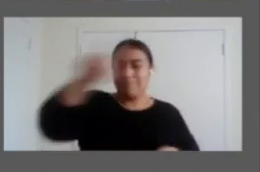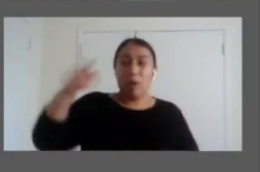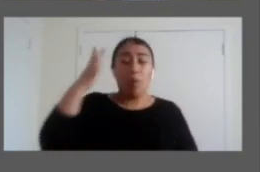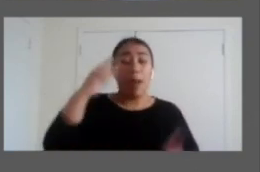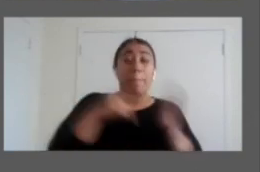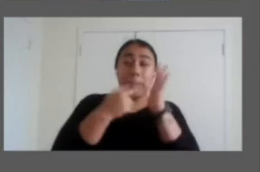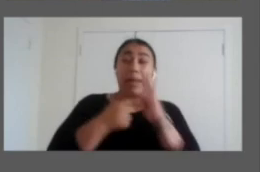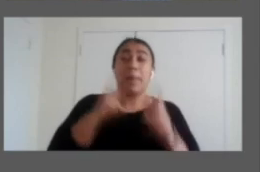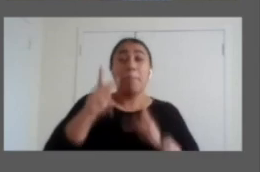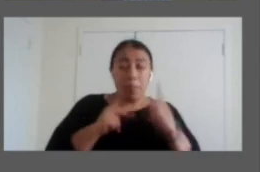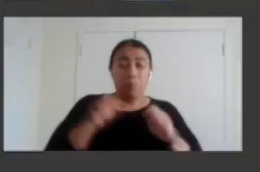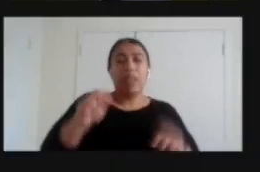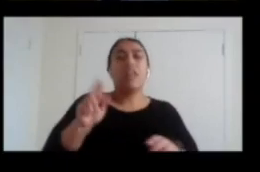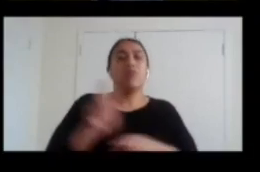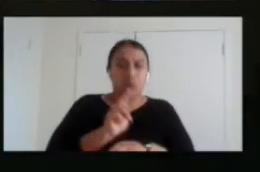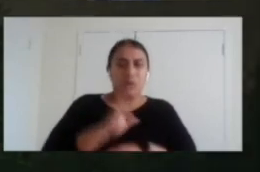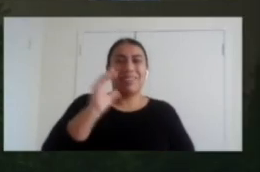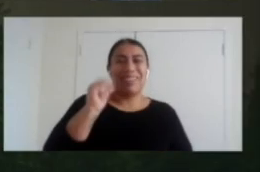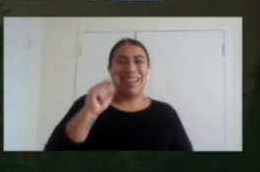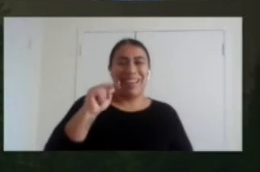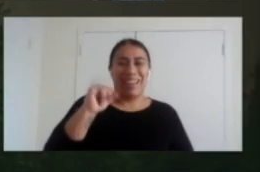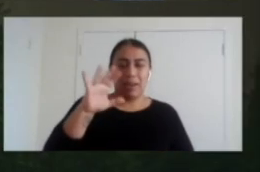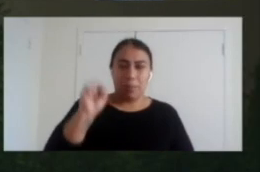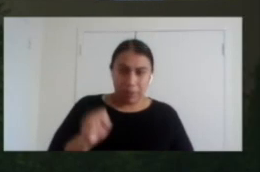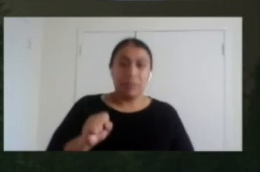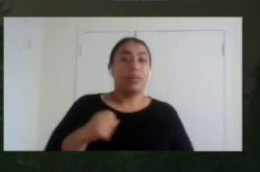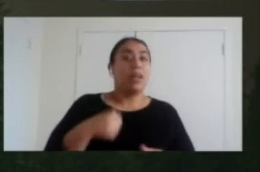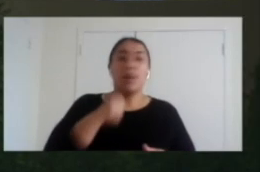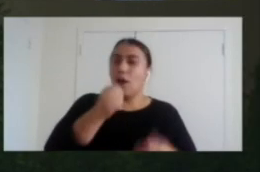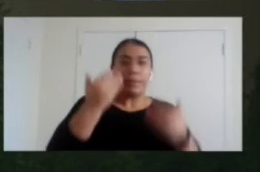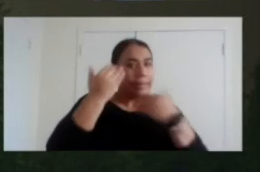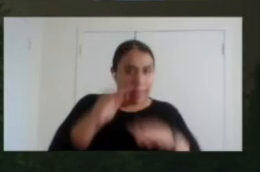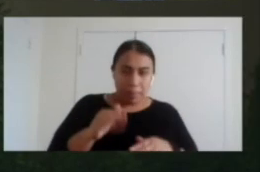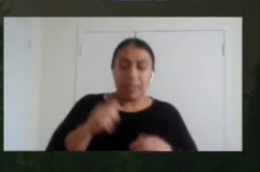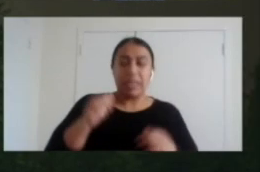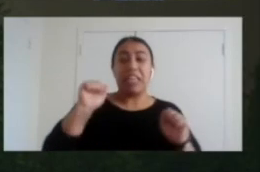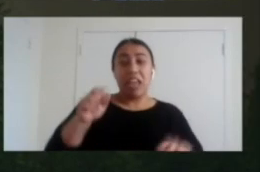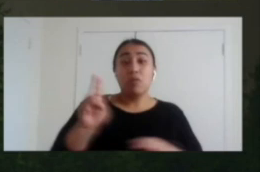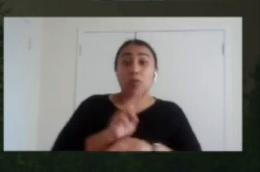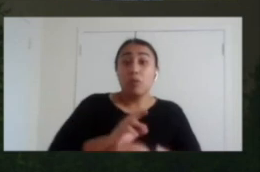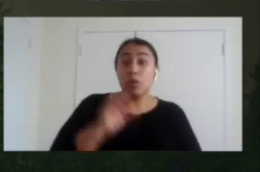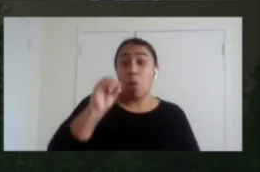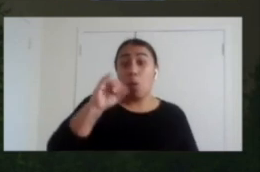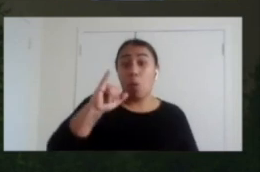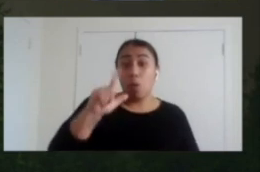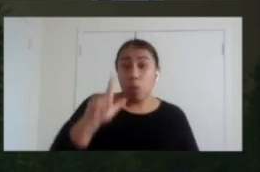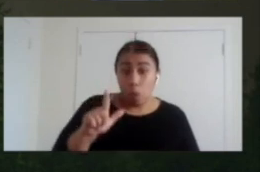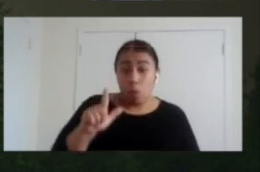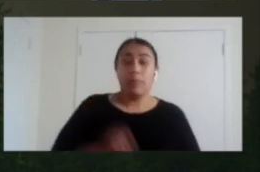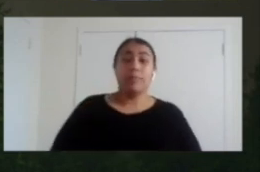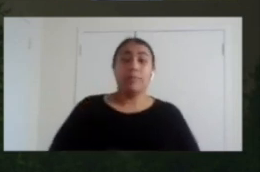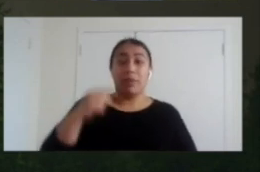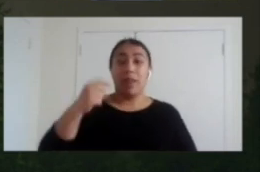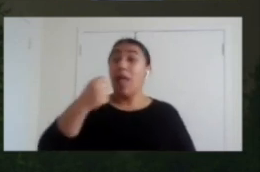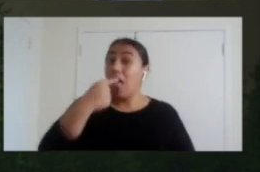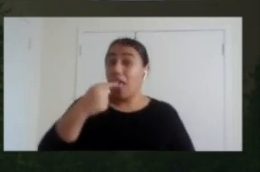to choose how they wish to use their medication. Thank you so much for watching our 13th episode of Medical Cannabis Now. Medical cannabis has